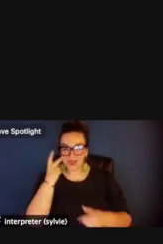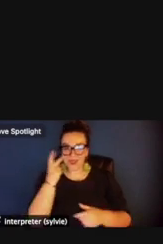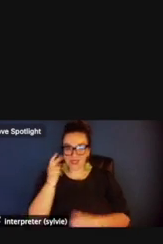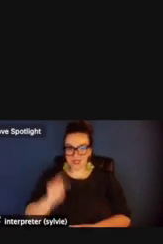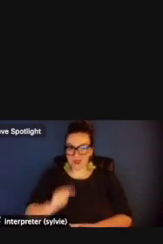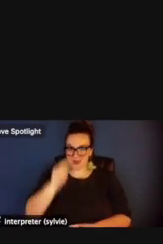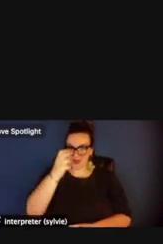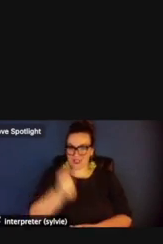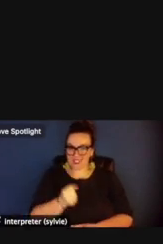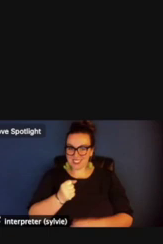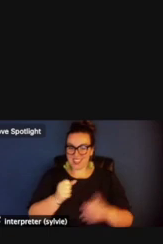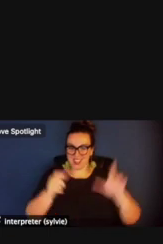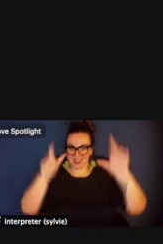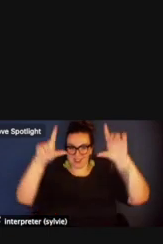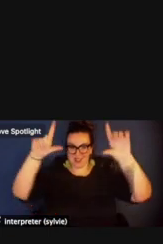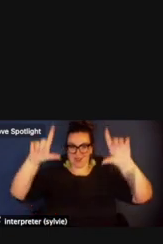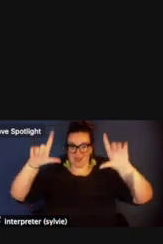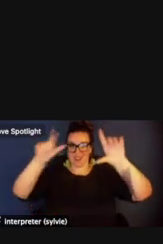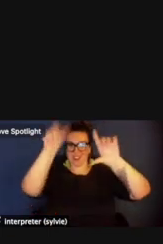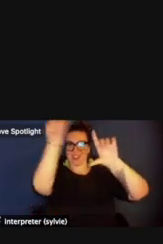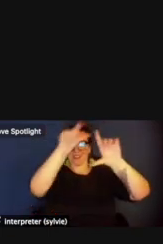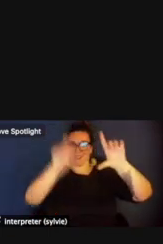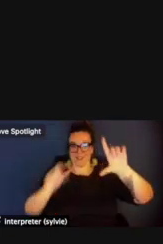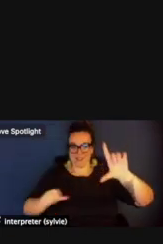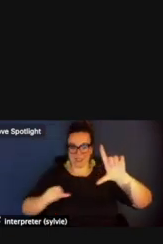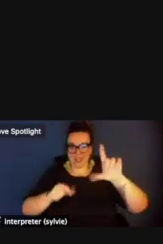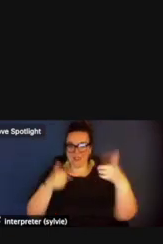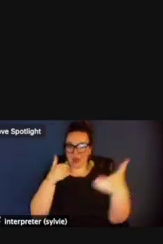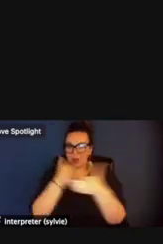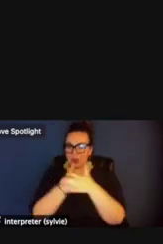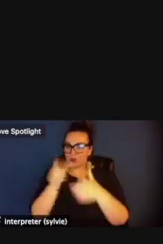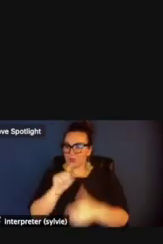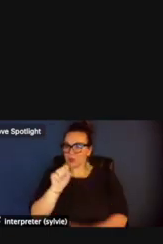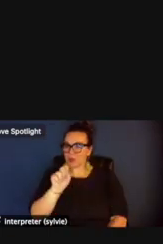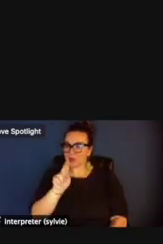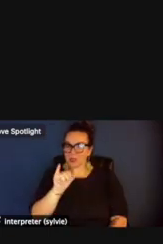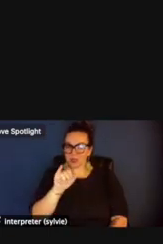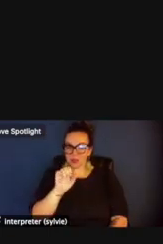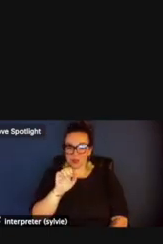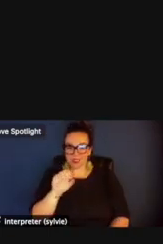down. So we were very close to where Susie was, there.